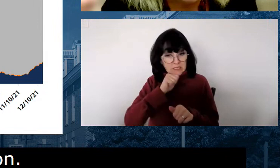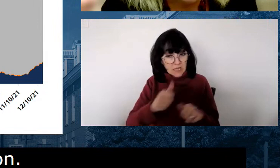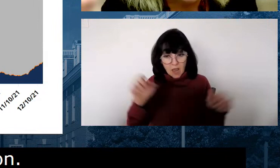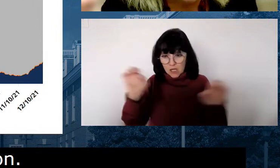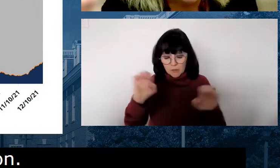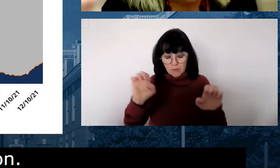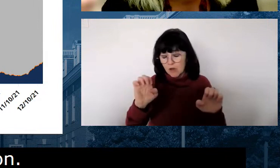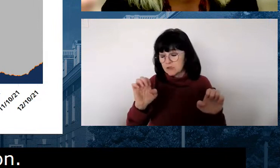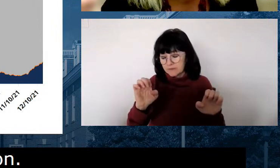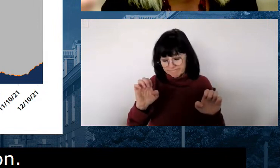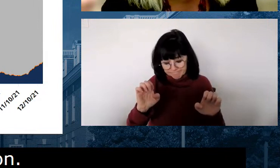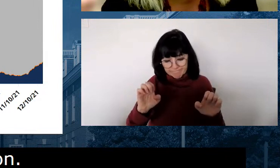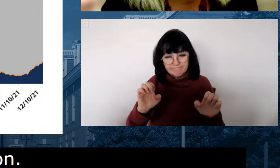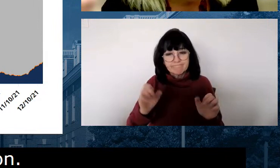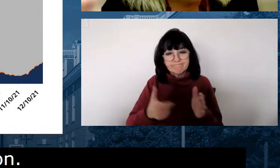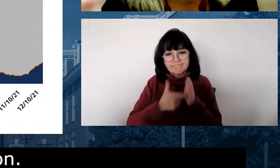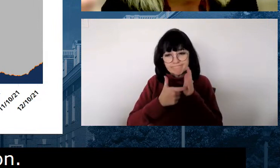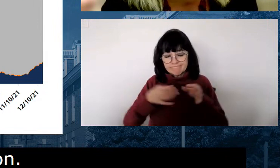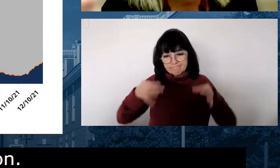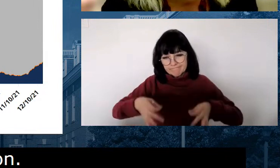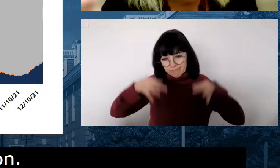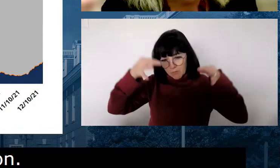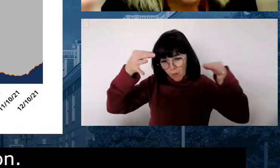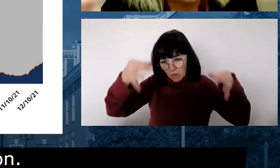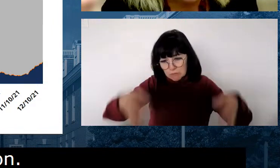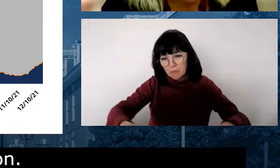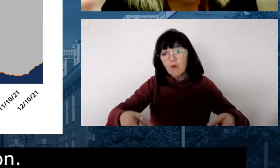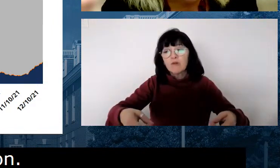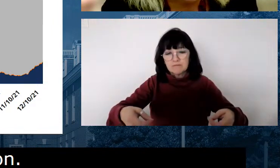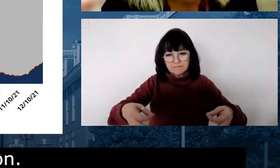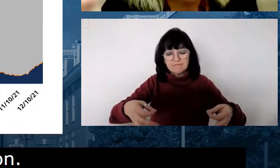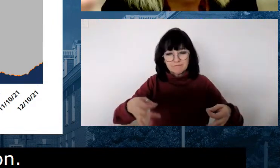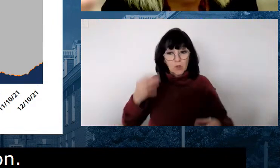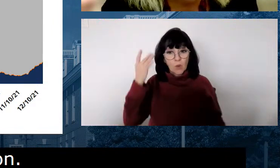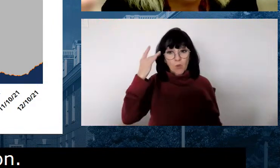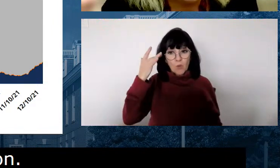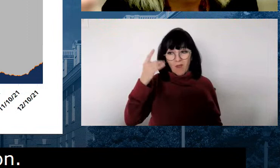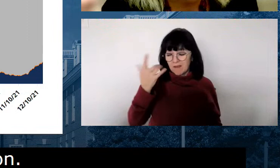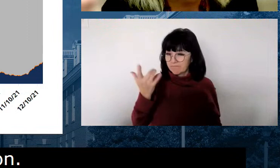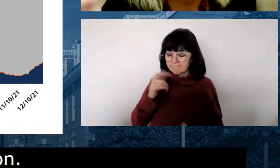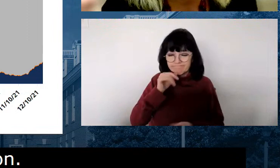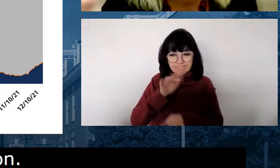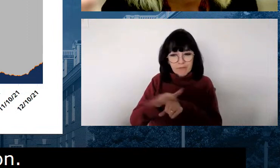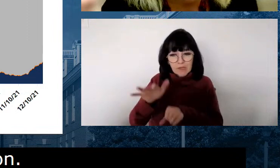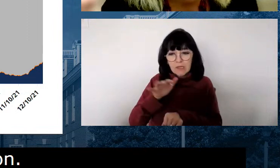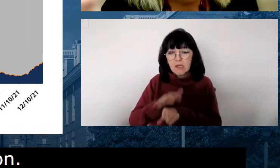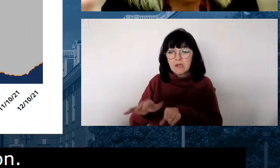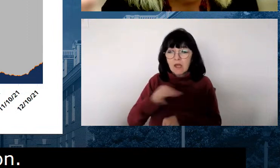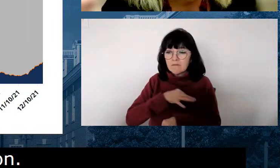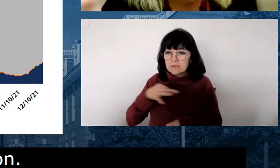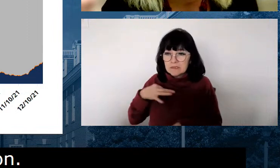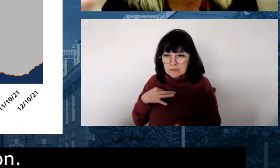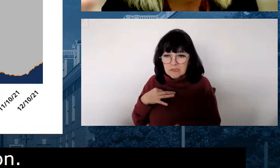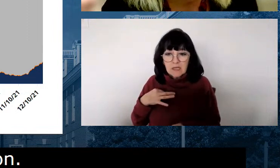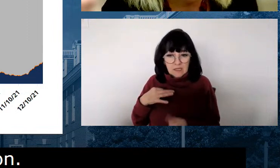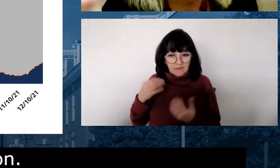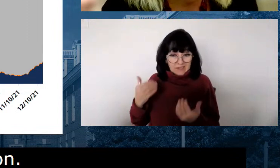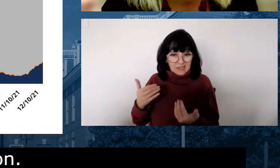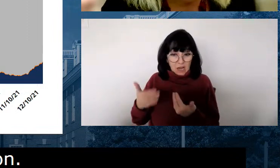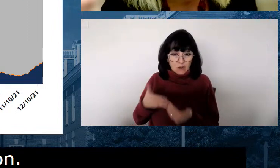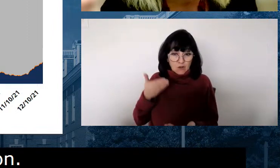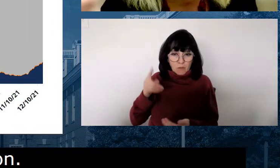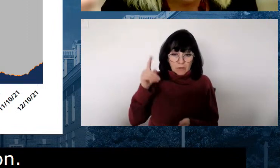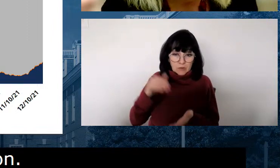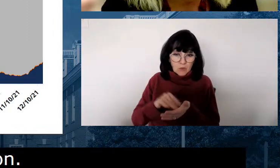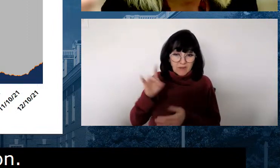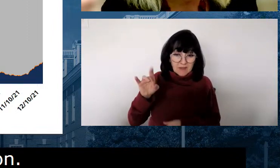of the hospital census. Again, you can see on this slide, as a state, we are nearing 1,800 patients that